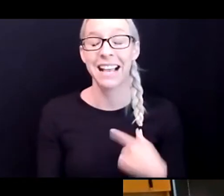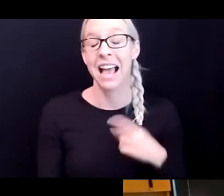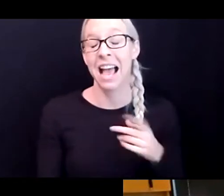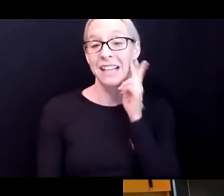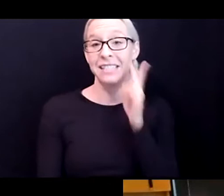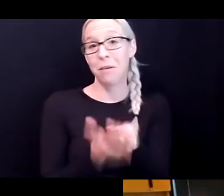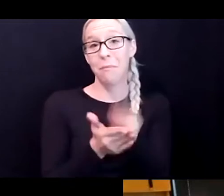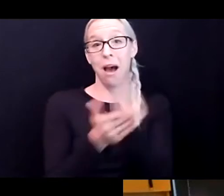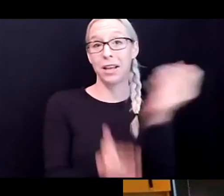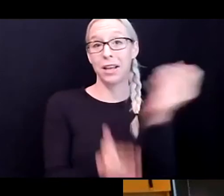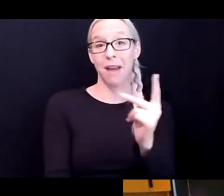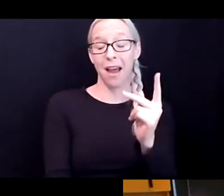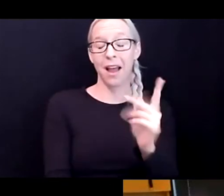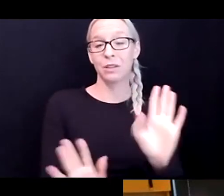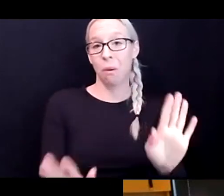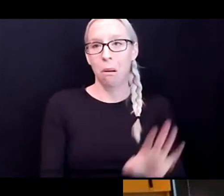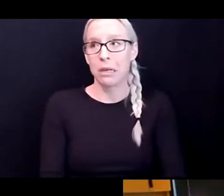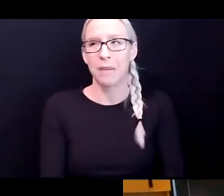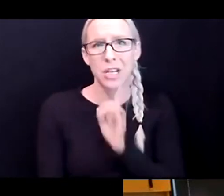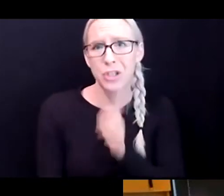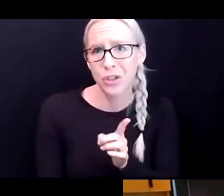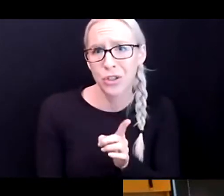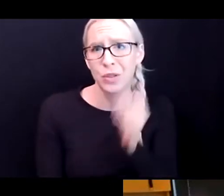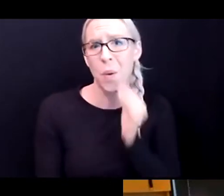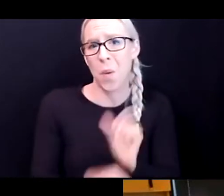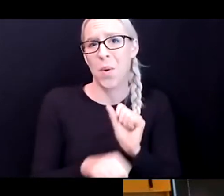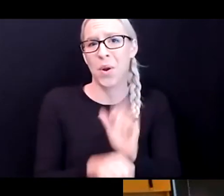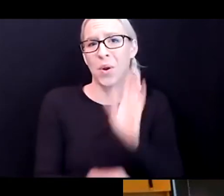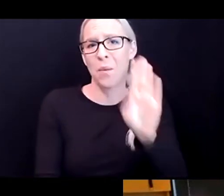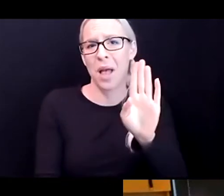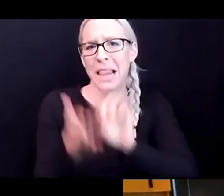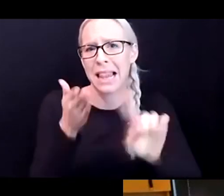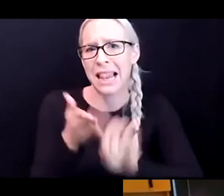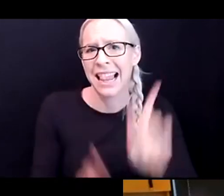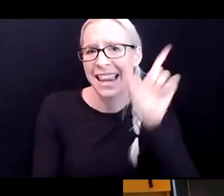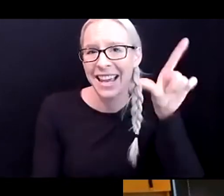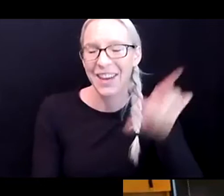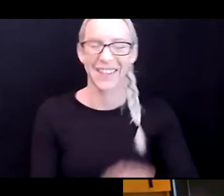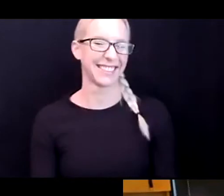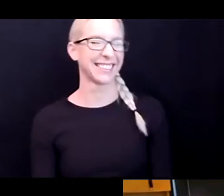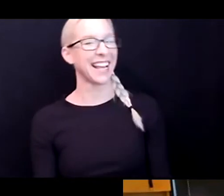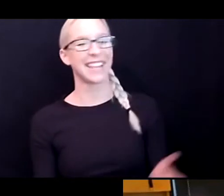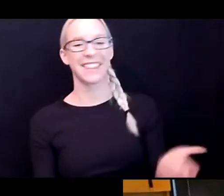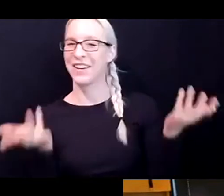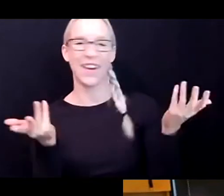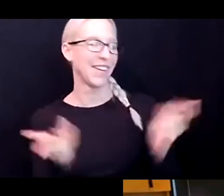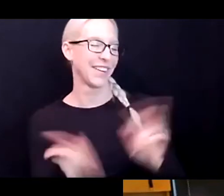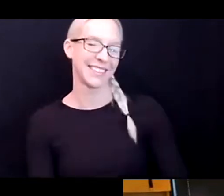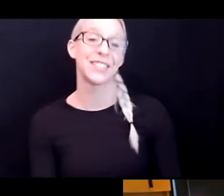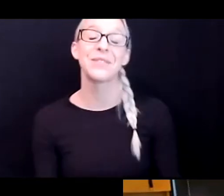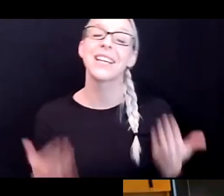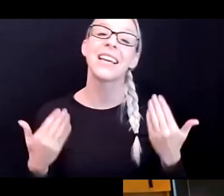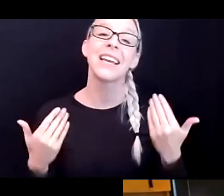but I'm not sure. So my homework later today would be to double check that. There you go. So we have pre-designed